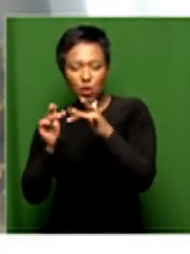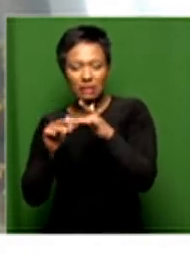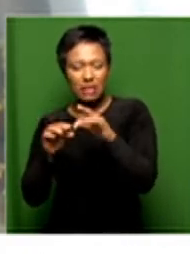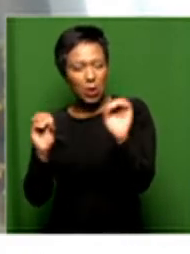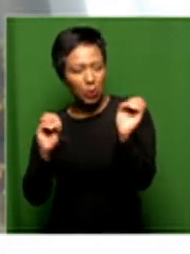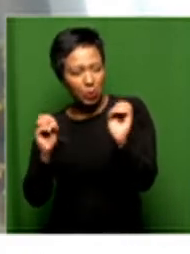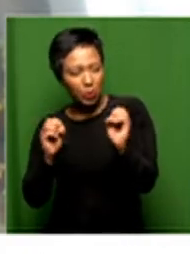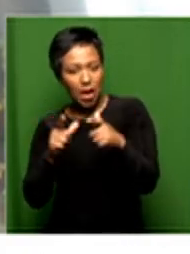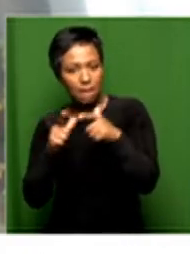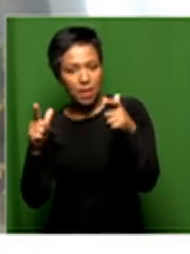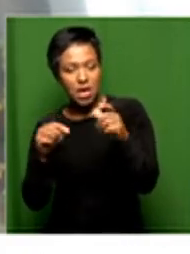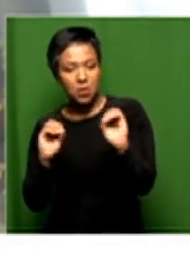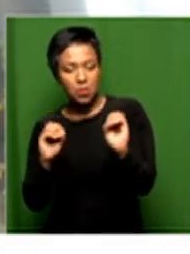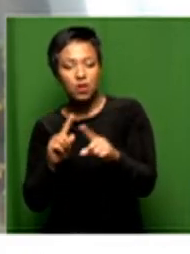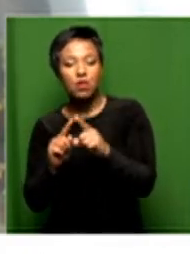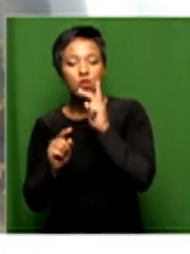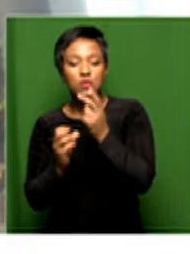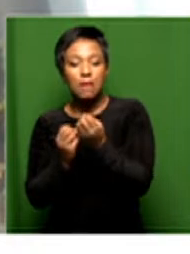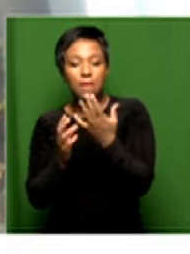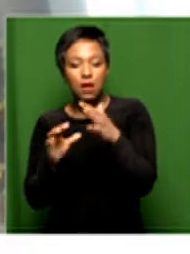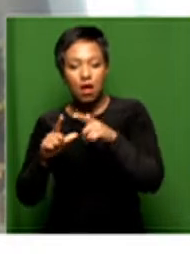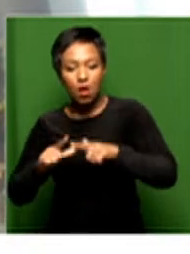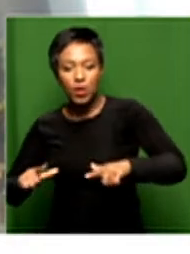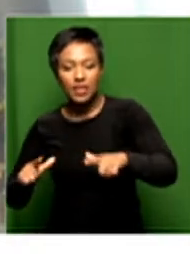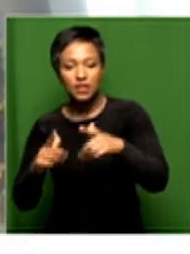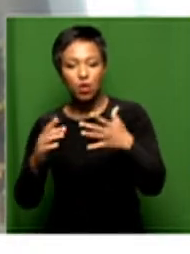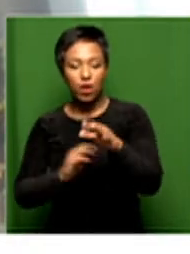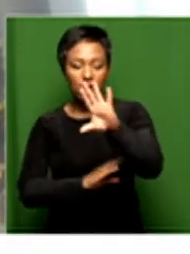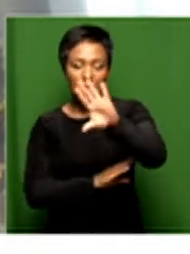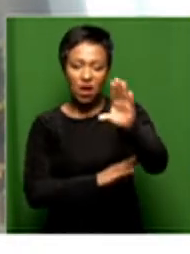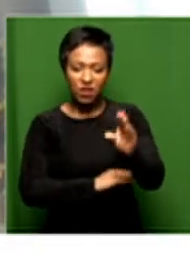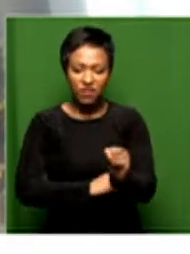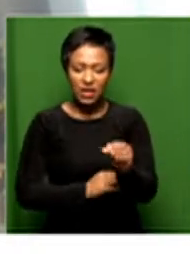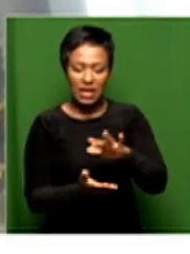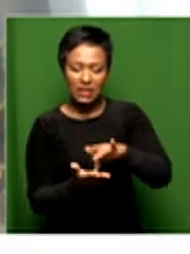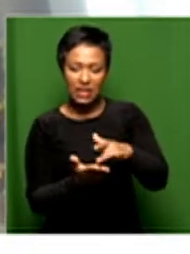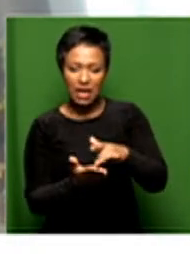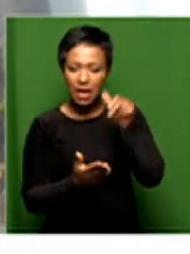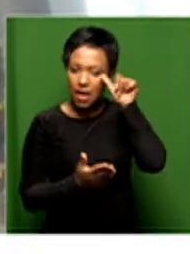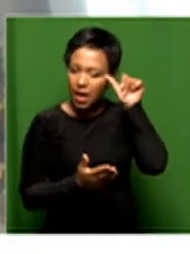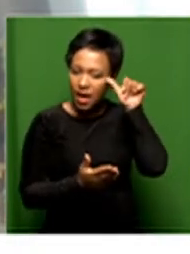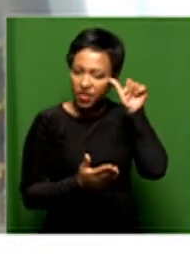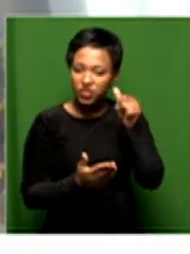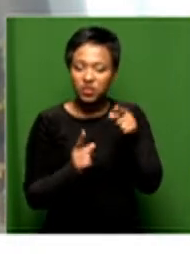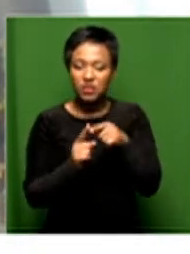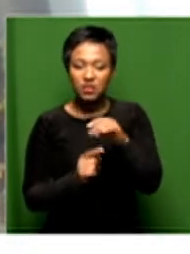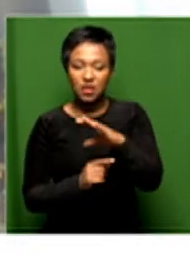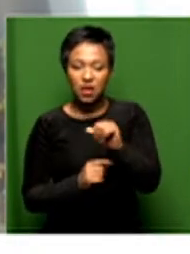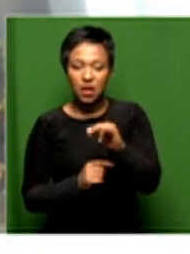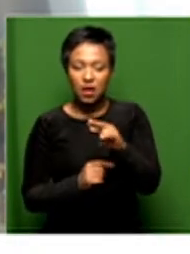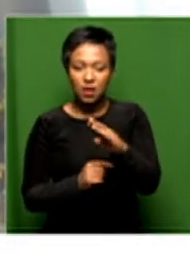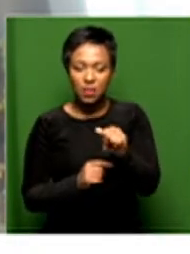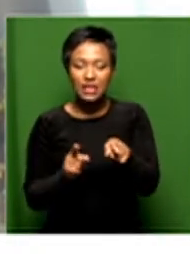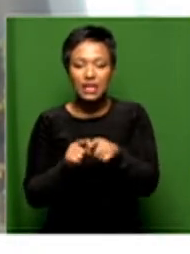are. And that is why you see a lot of these locations being in Africa, in Central Asia, in the Caribbean, and in